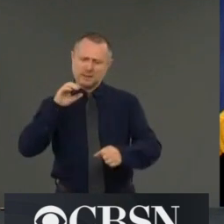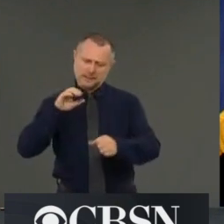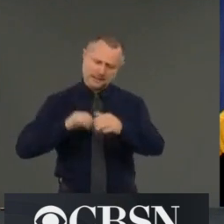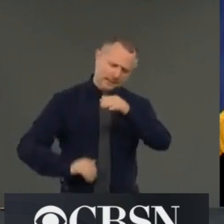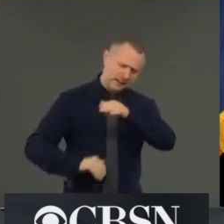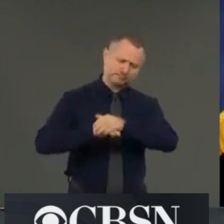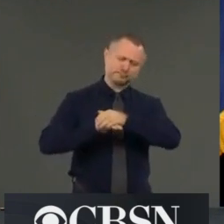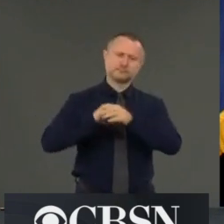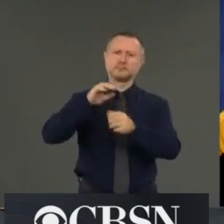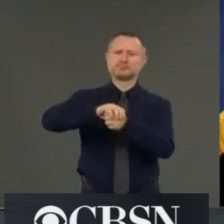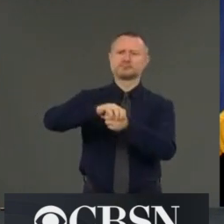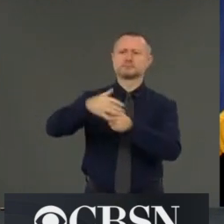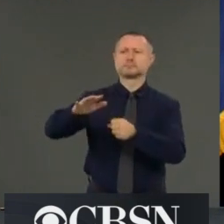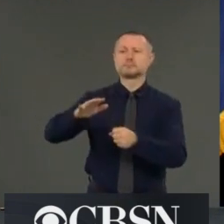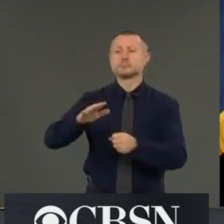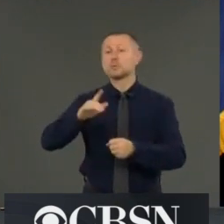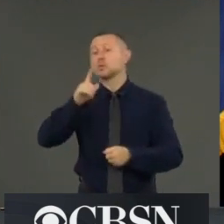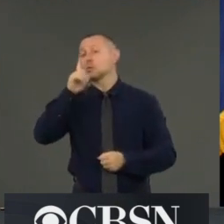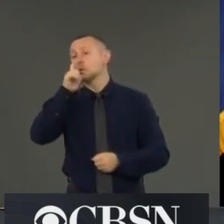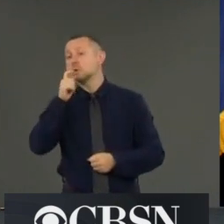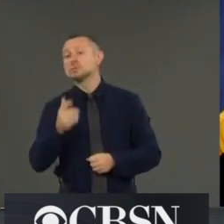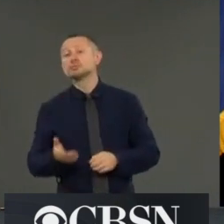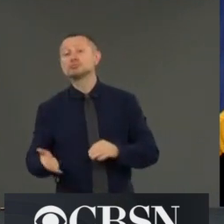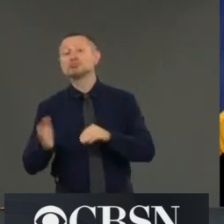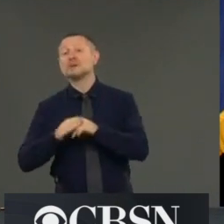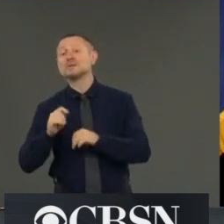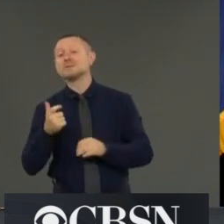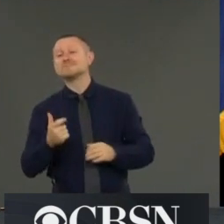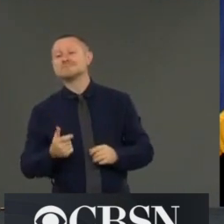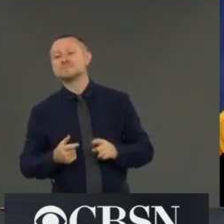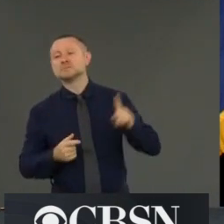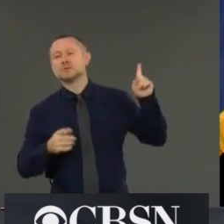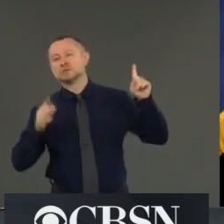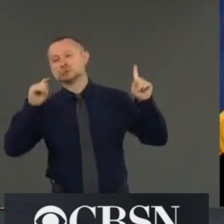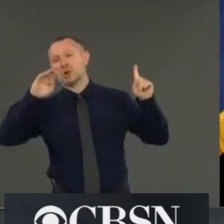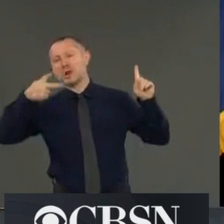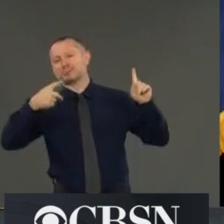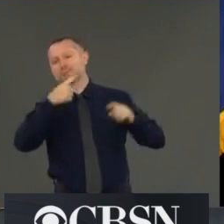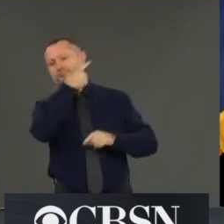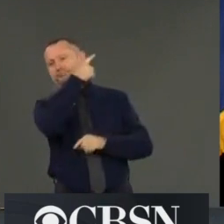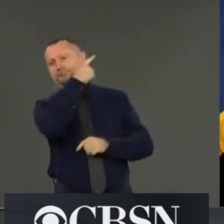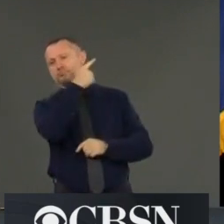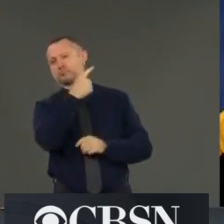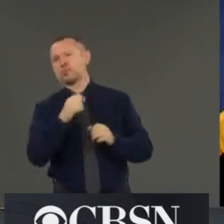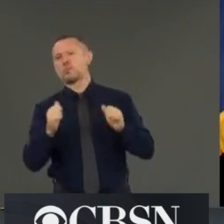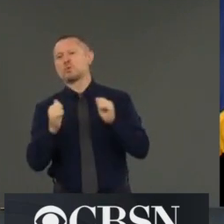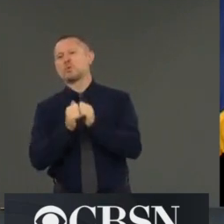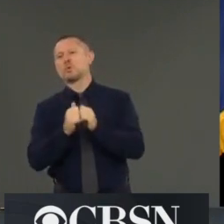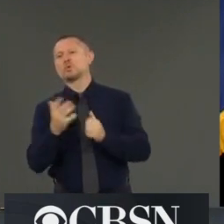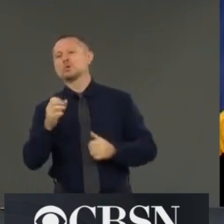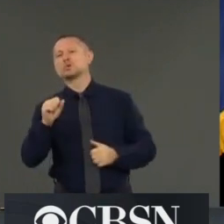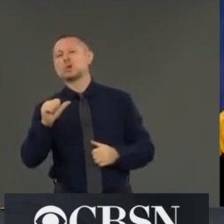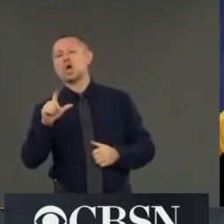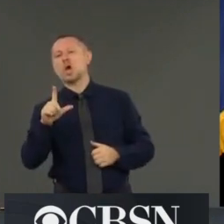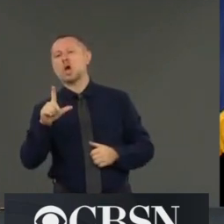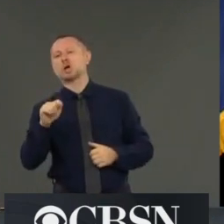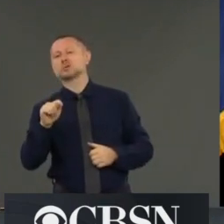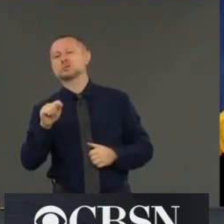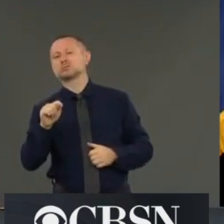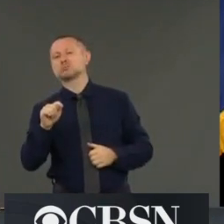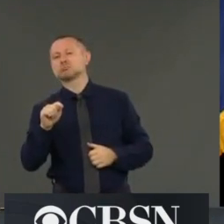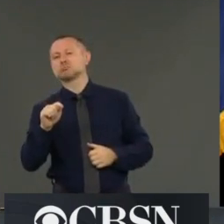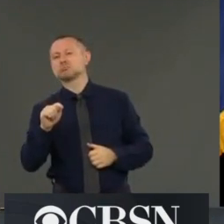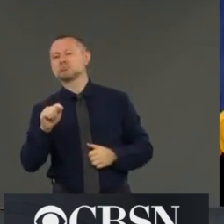raised your taxes? Donald Trump in Washington with SALT. Then they won't fund the air train